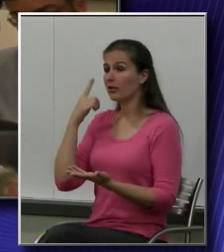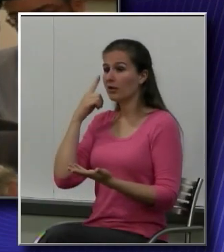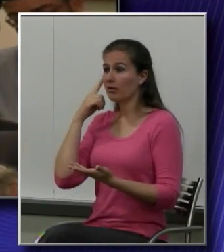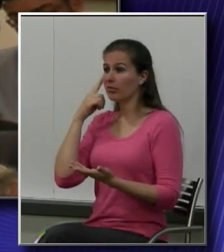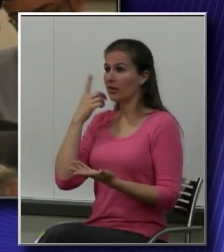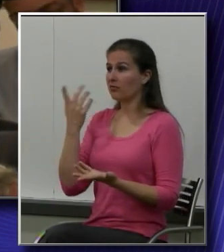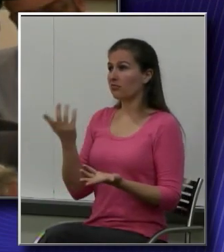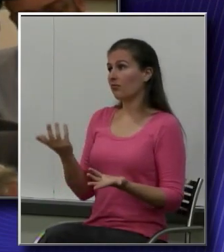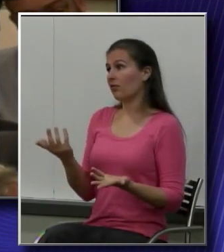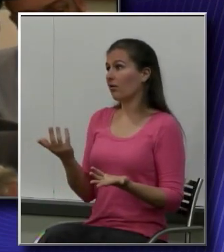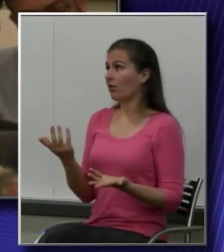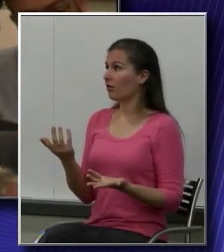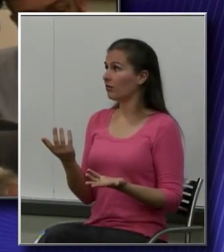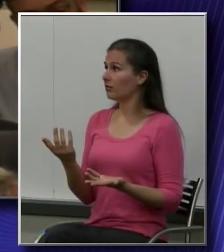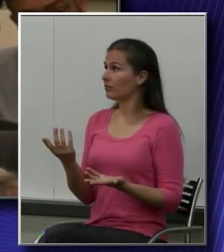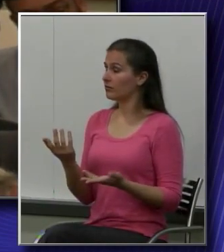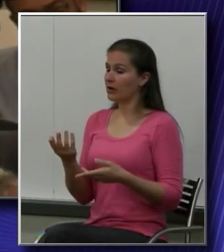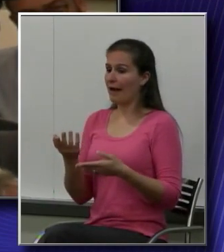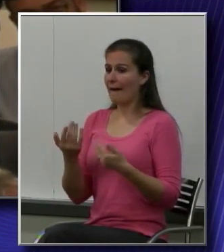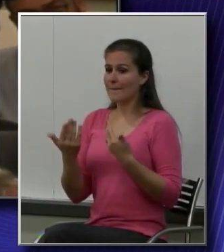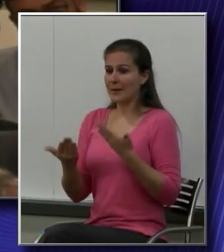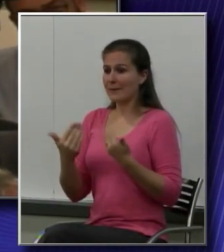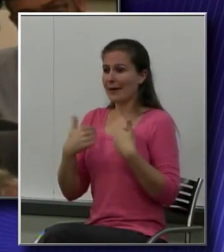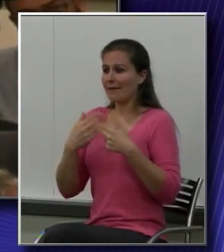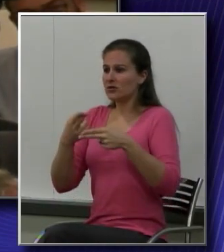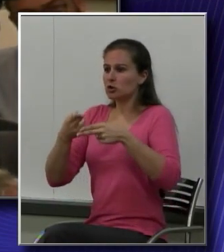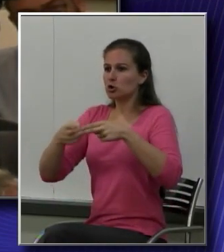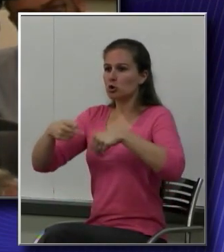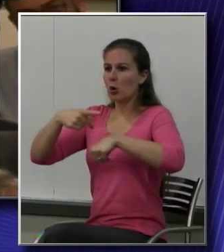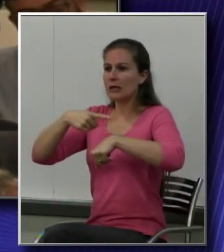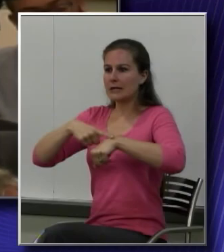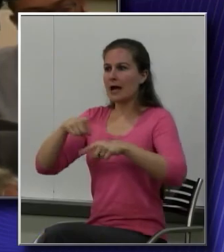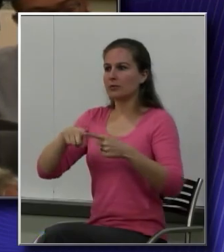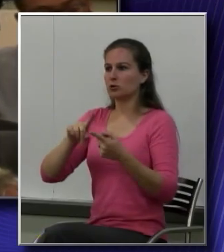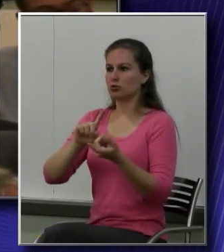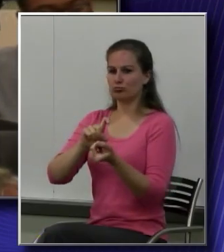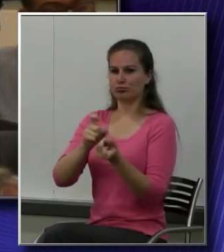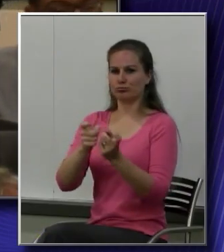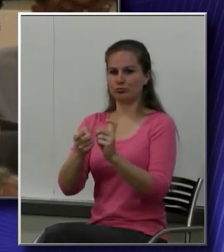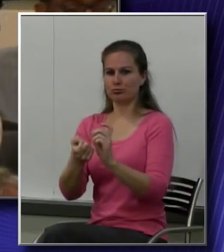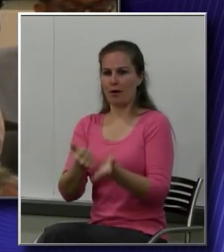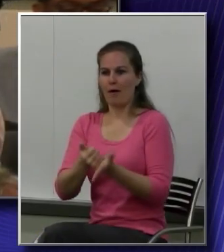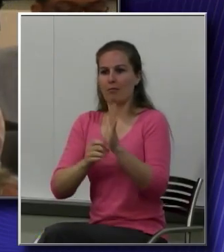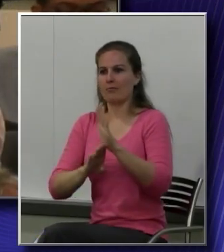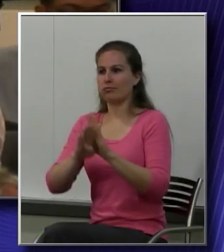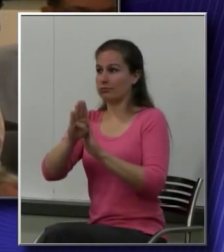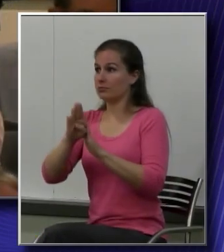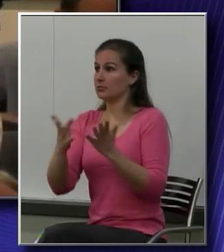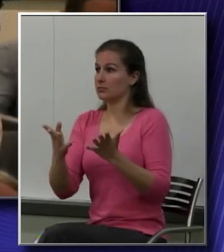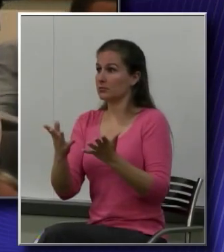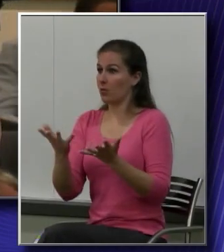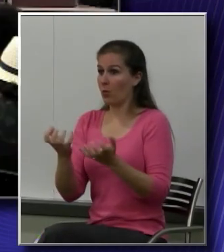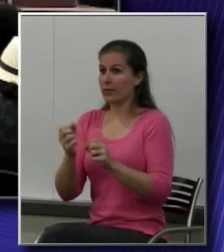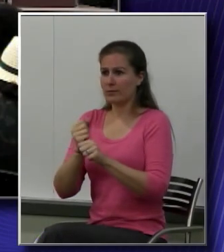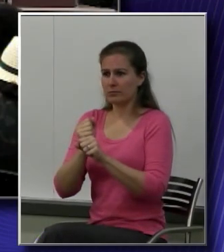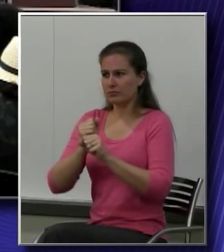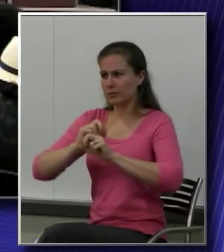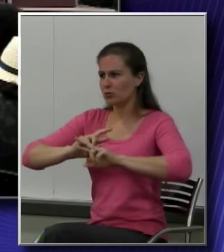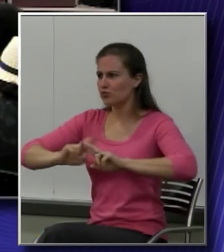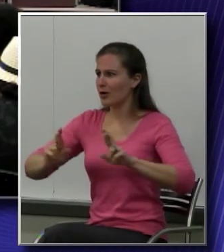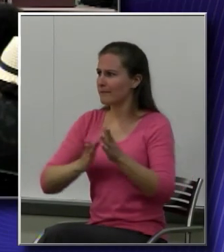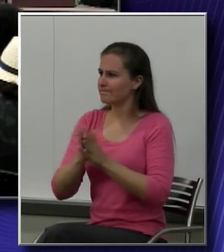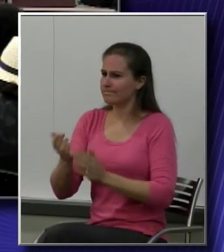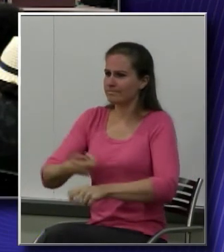that notion that they may only have a short time to come to do what's necessary here. I want someone who focuses